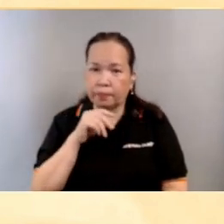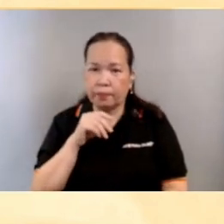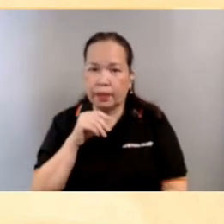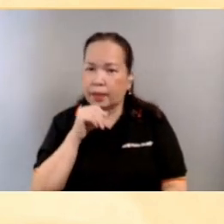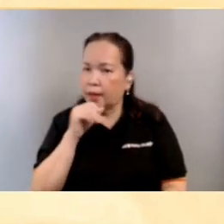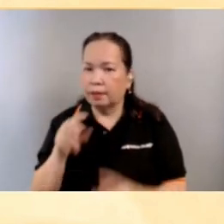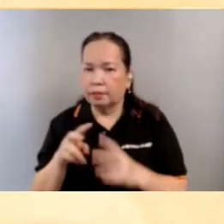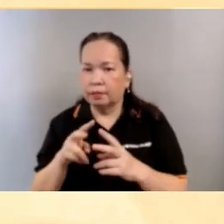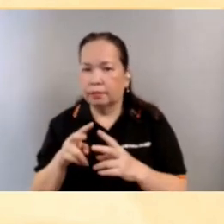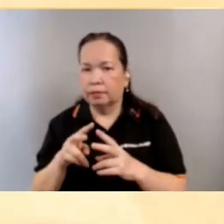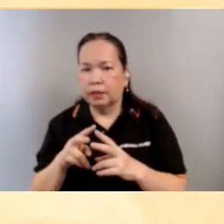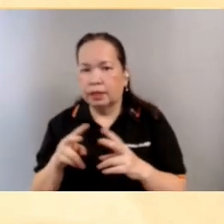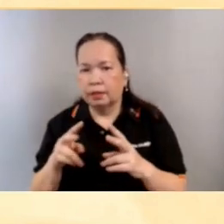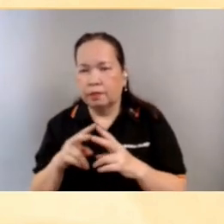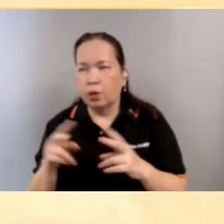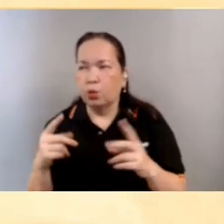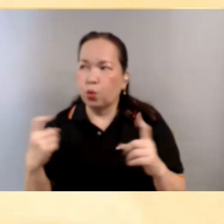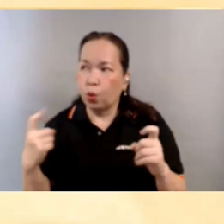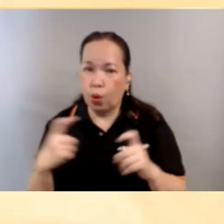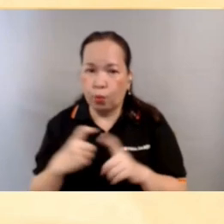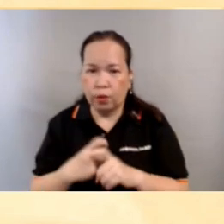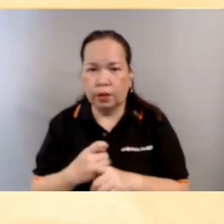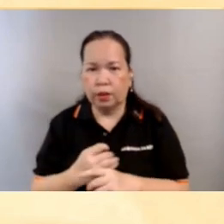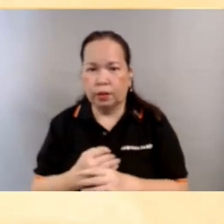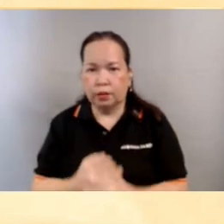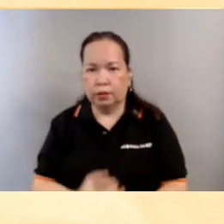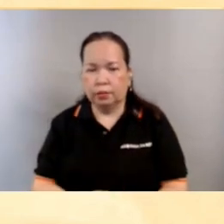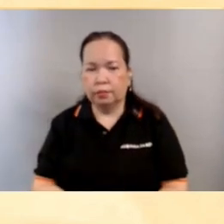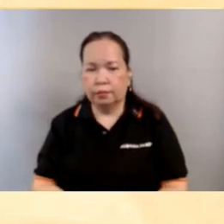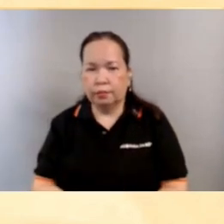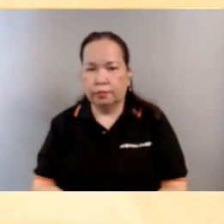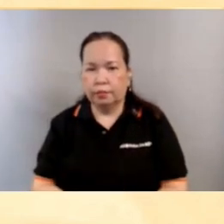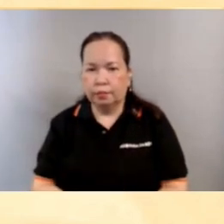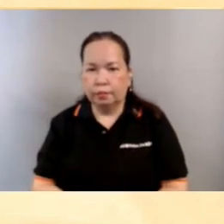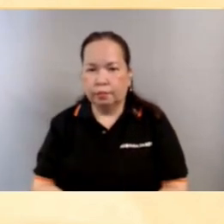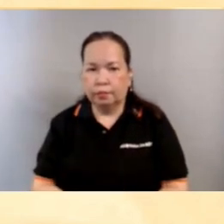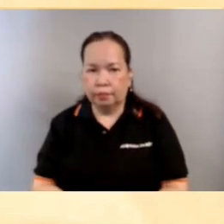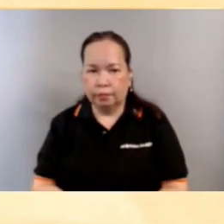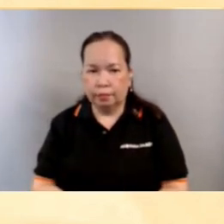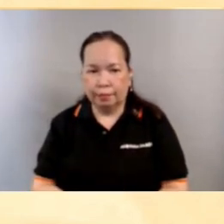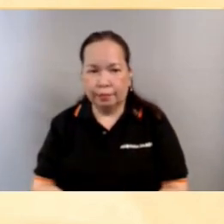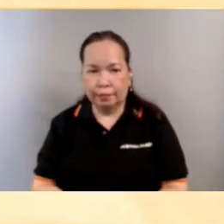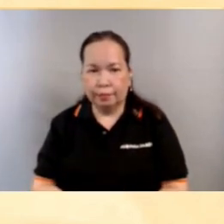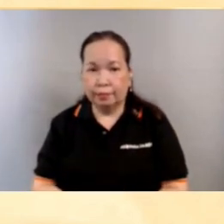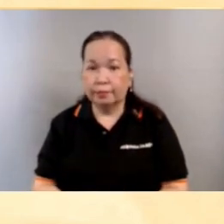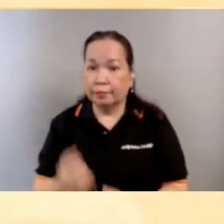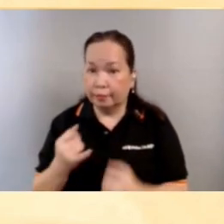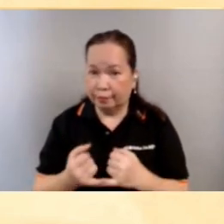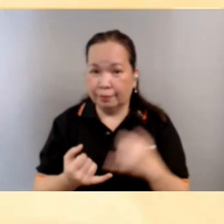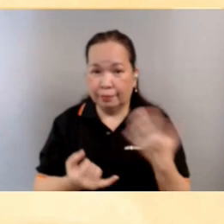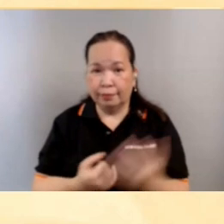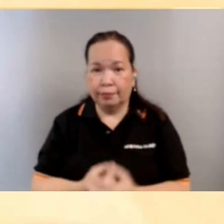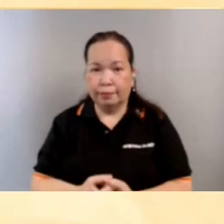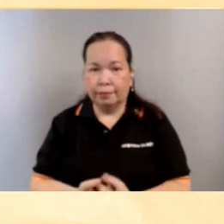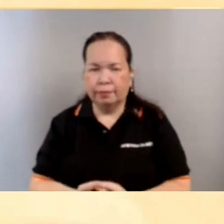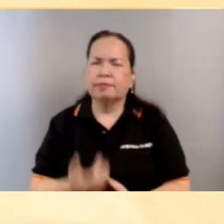not repeated trauma, maybe one big trauma. So I'd like to put it there. And then the last slide